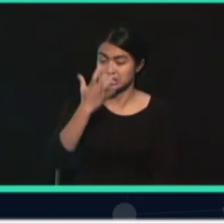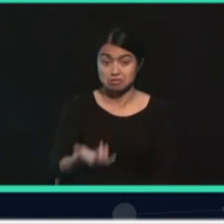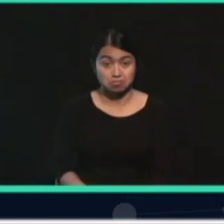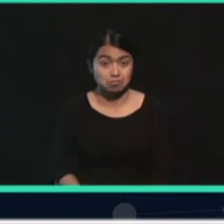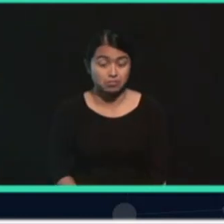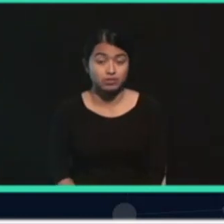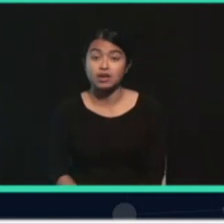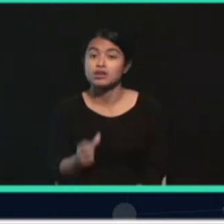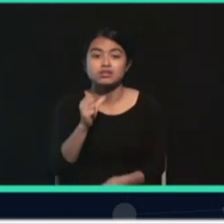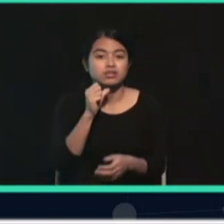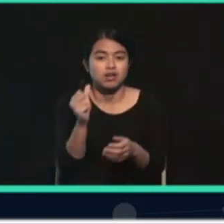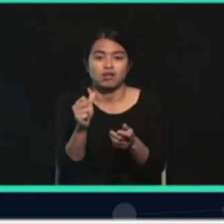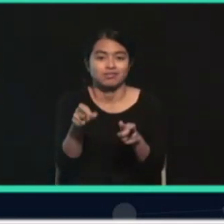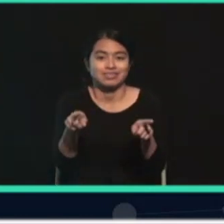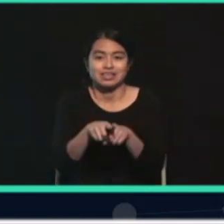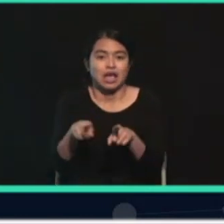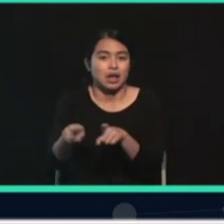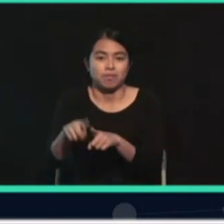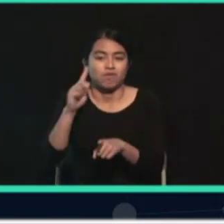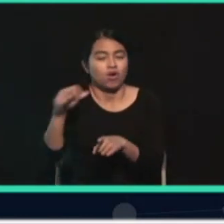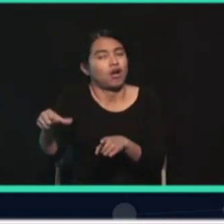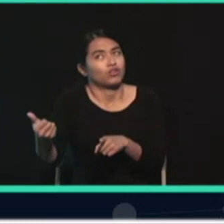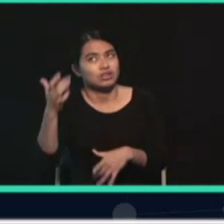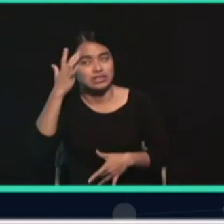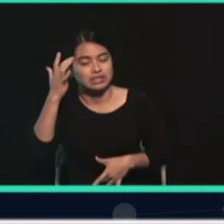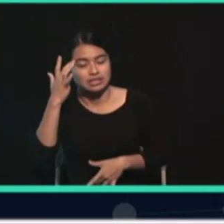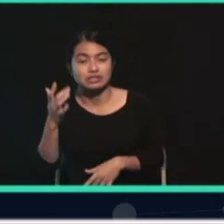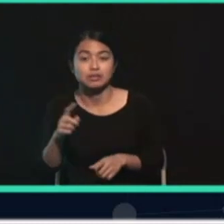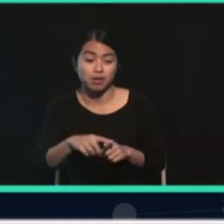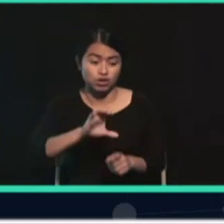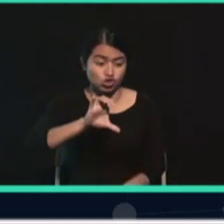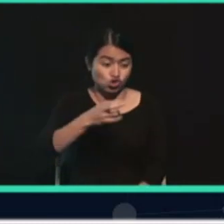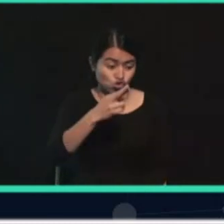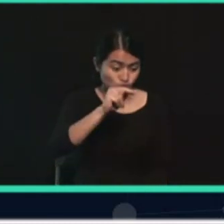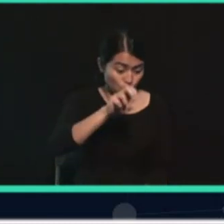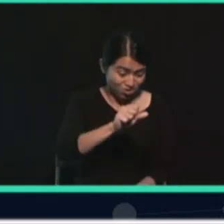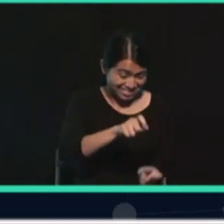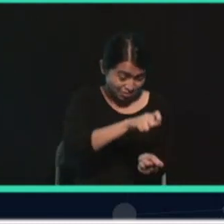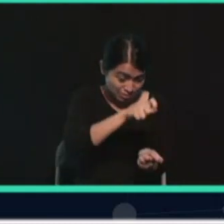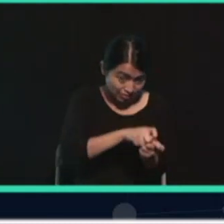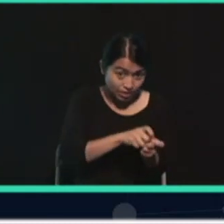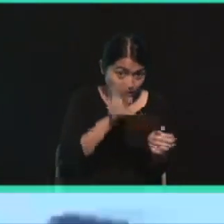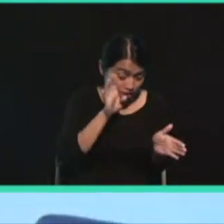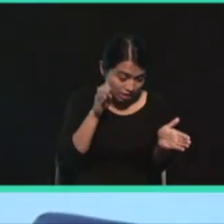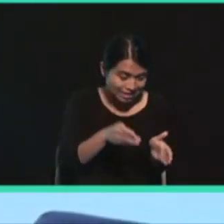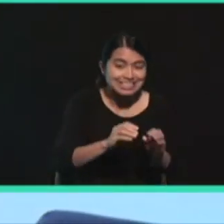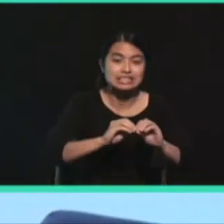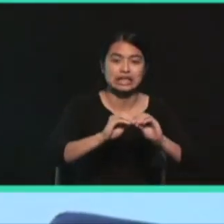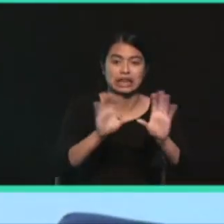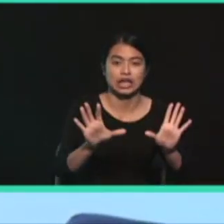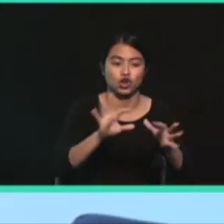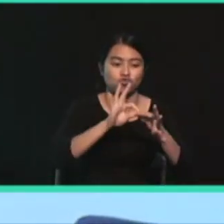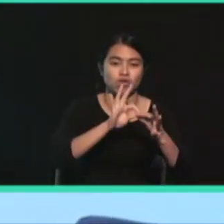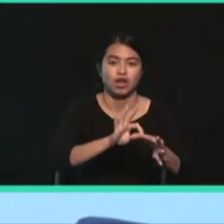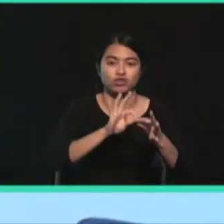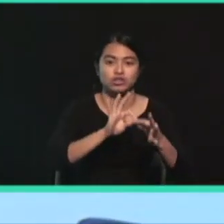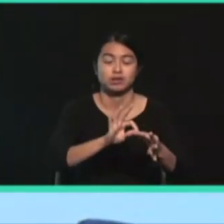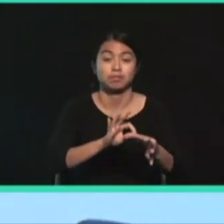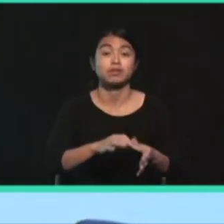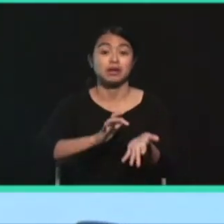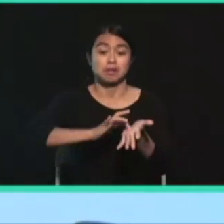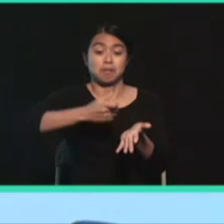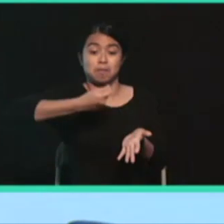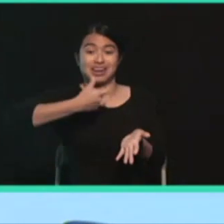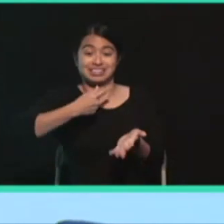the case for ulcerative colitis, that's a different disease, but for Crohn's disease there was this clear association, again showing that's another disease